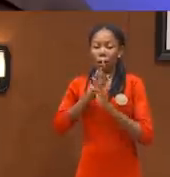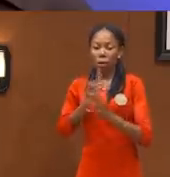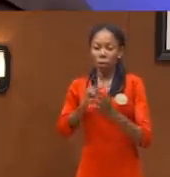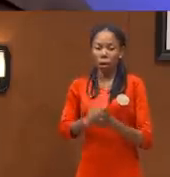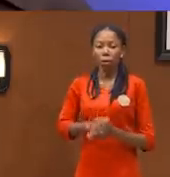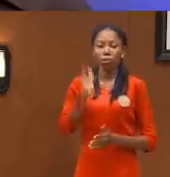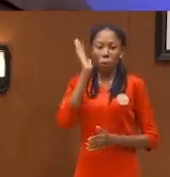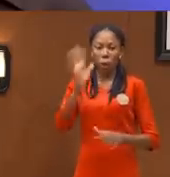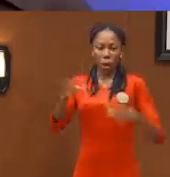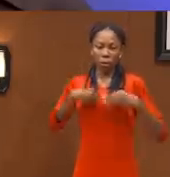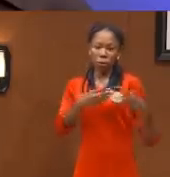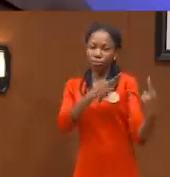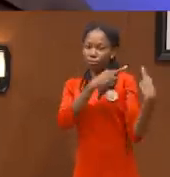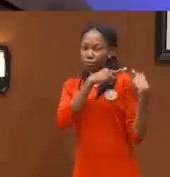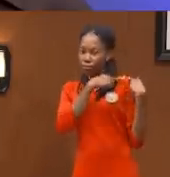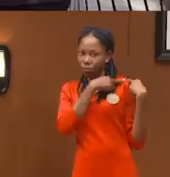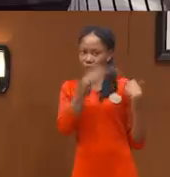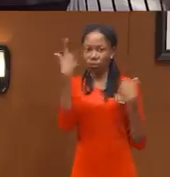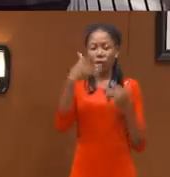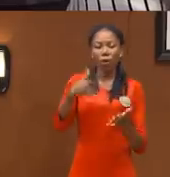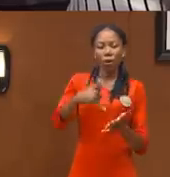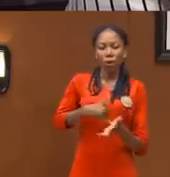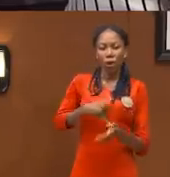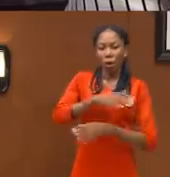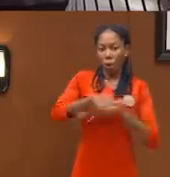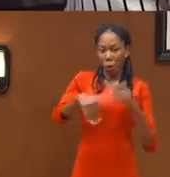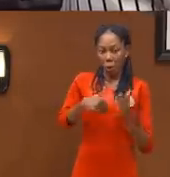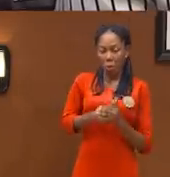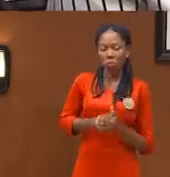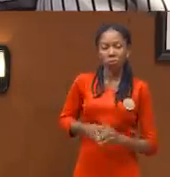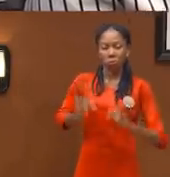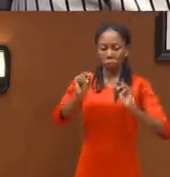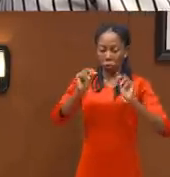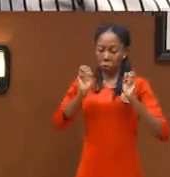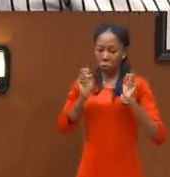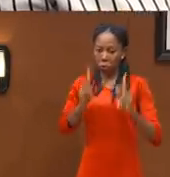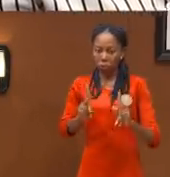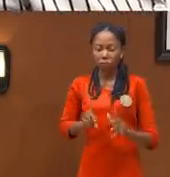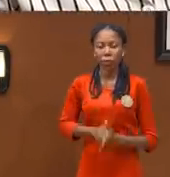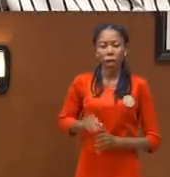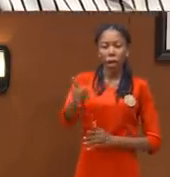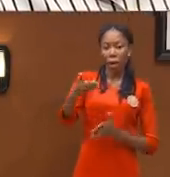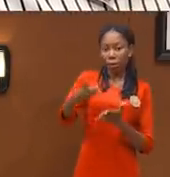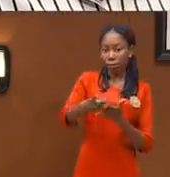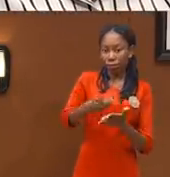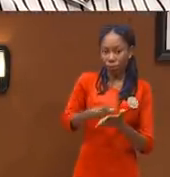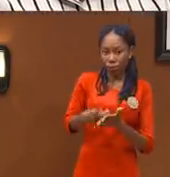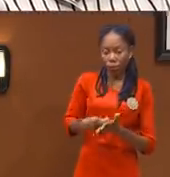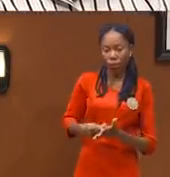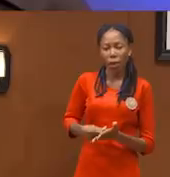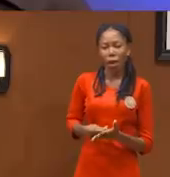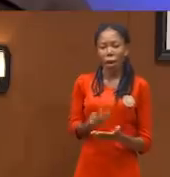for the pregnancy and everything. So then we discussed about getting baby